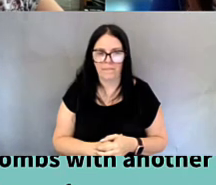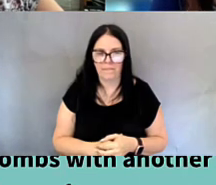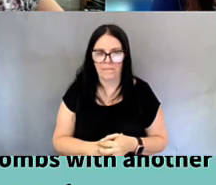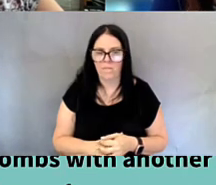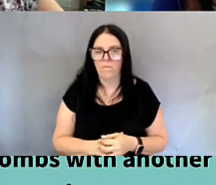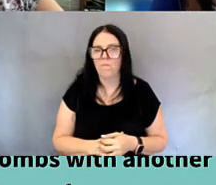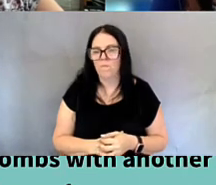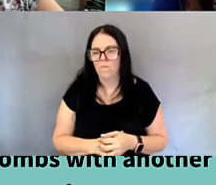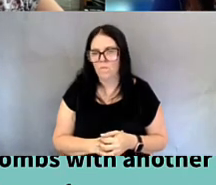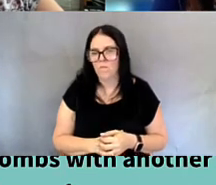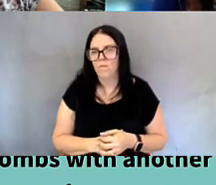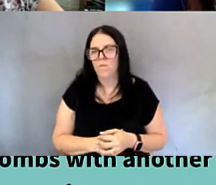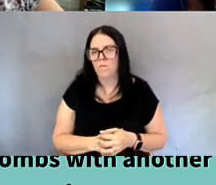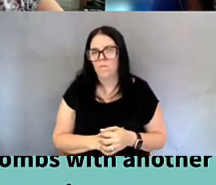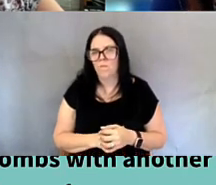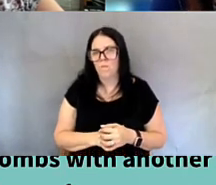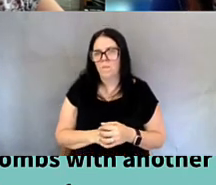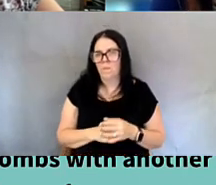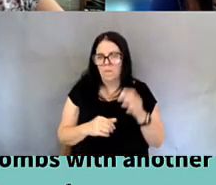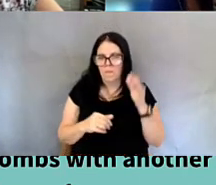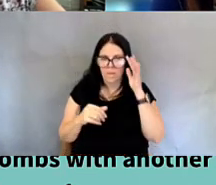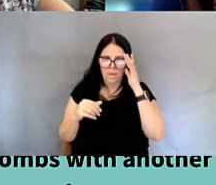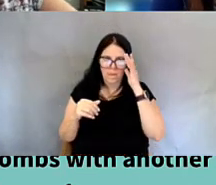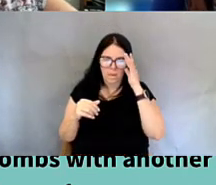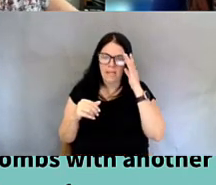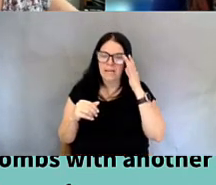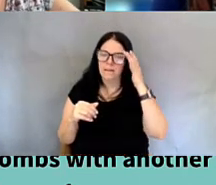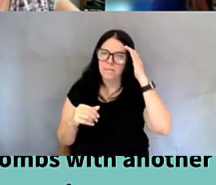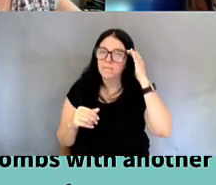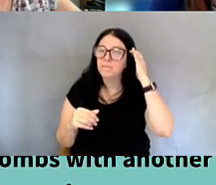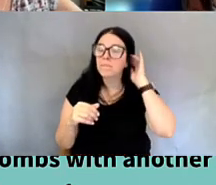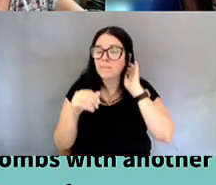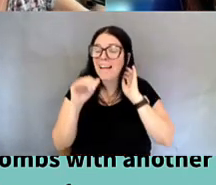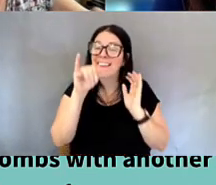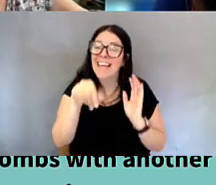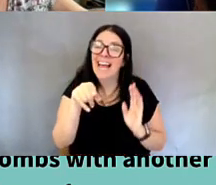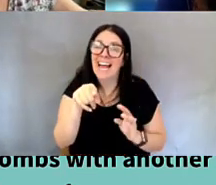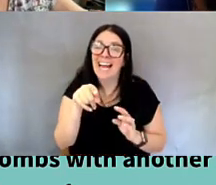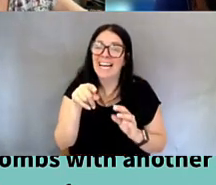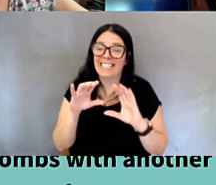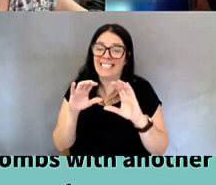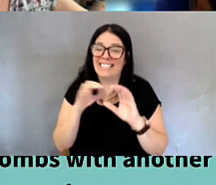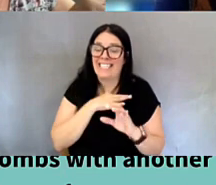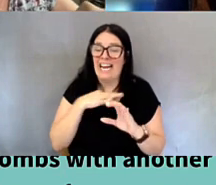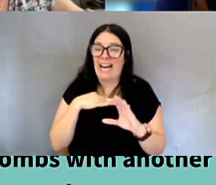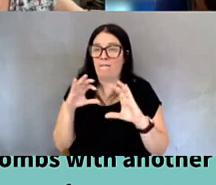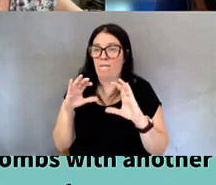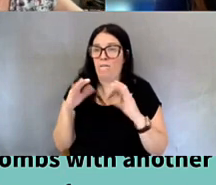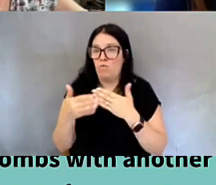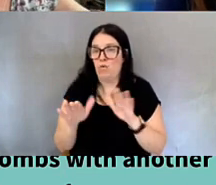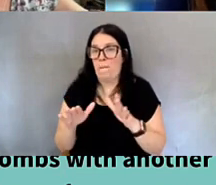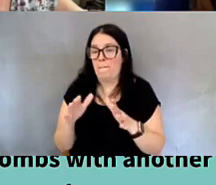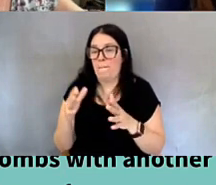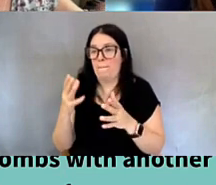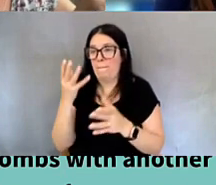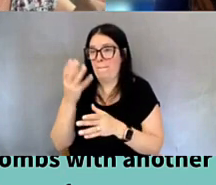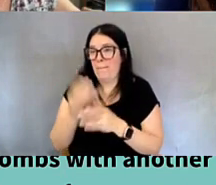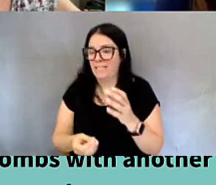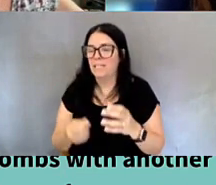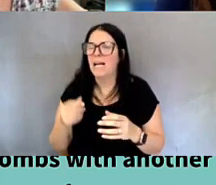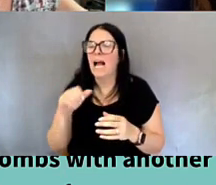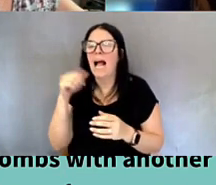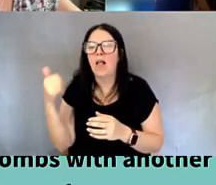As they spoke about missing the staff room, there were other reflections about lesson planning,